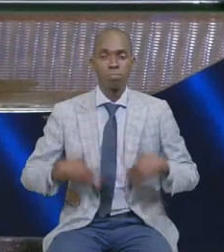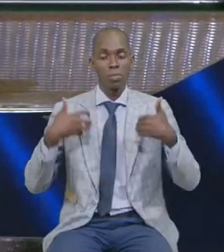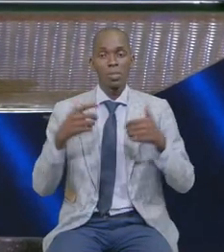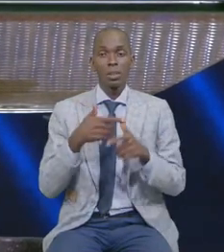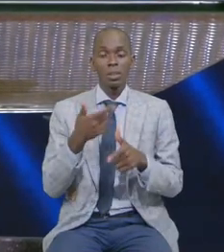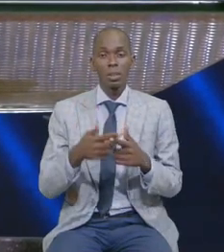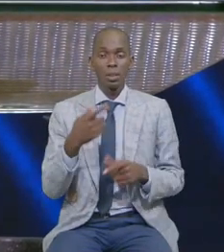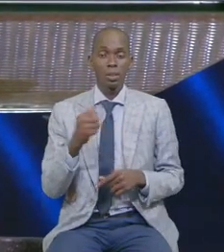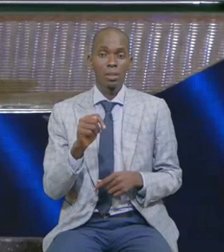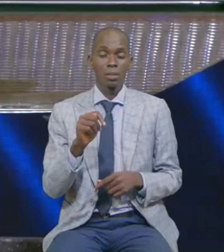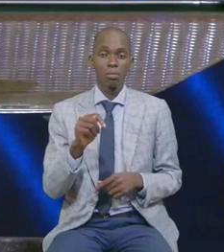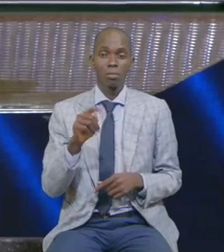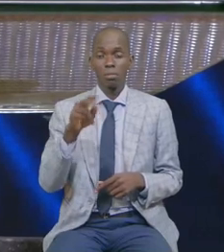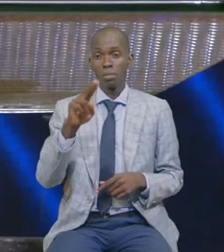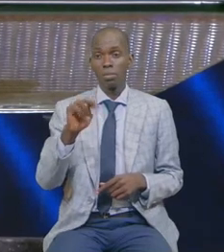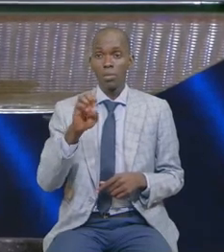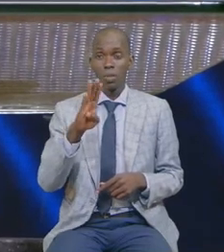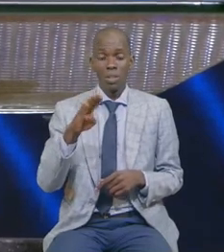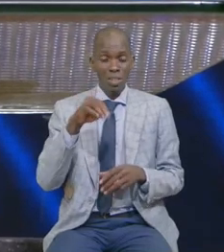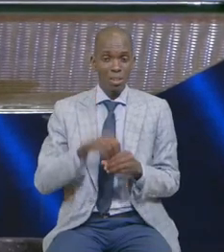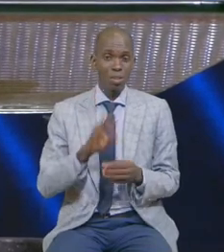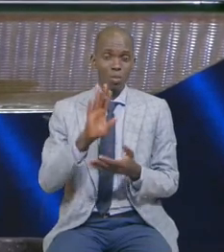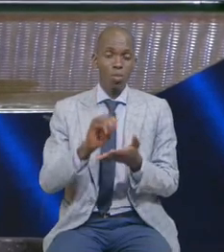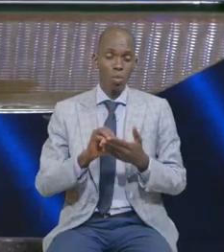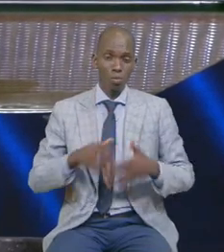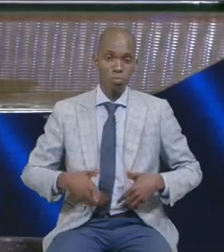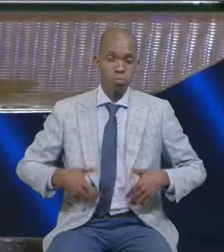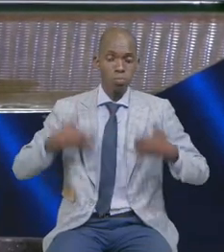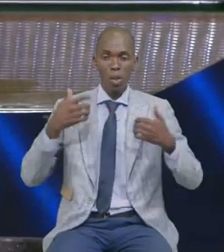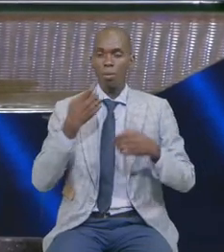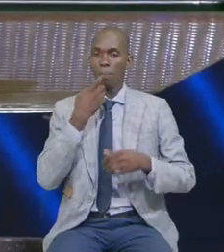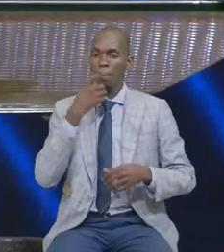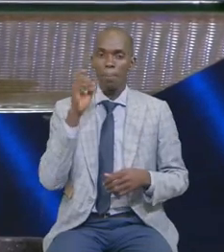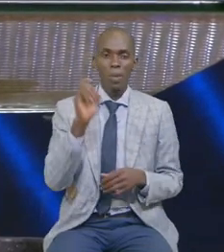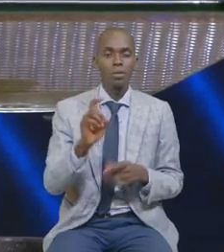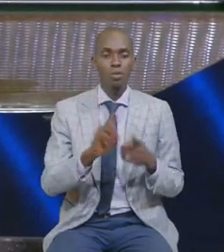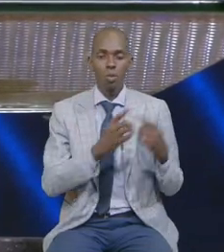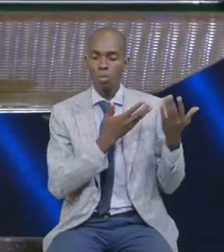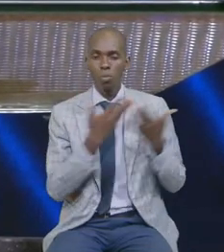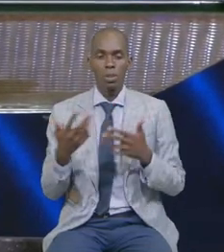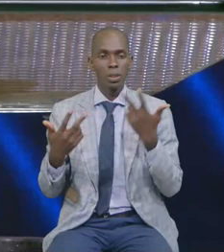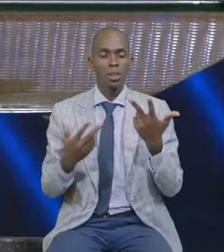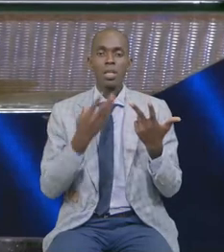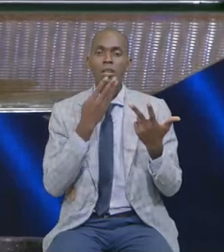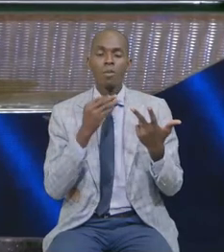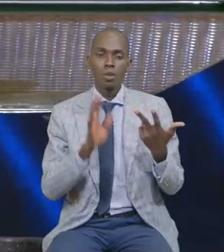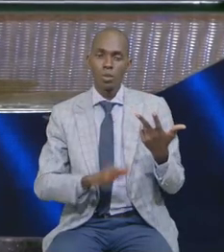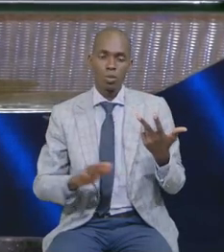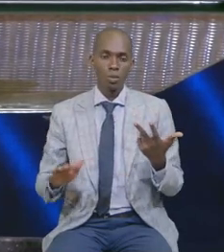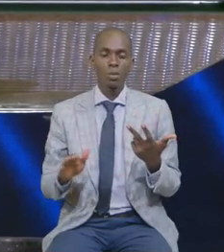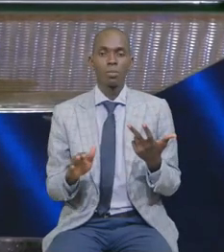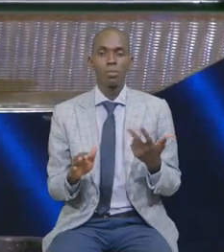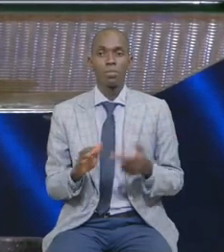condenser in his rage a few recommended to bring mushach and